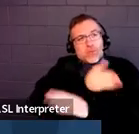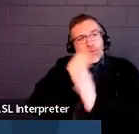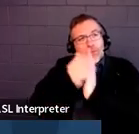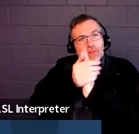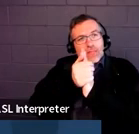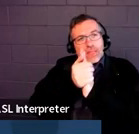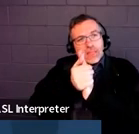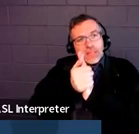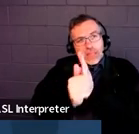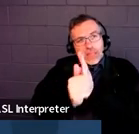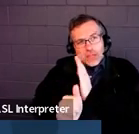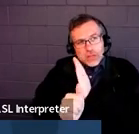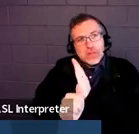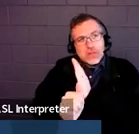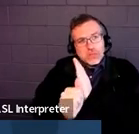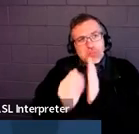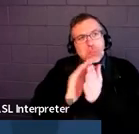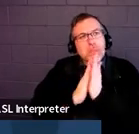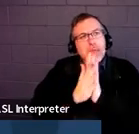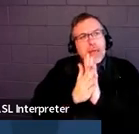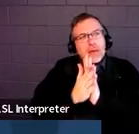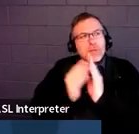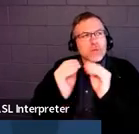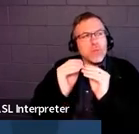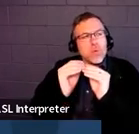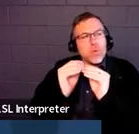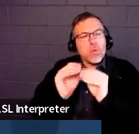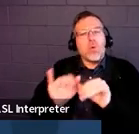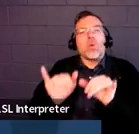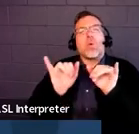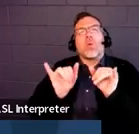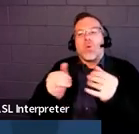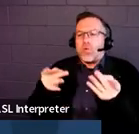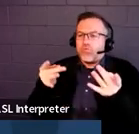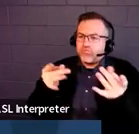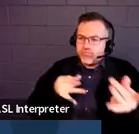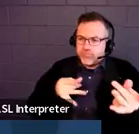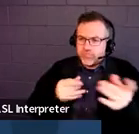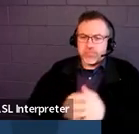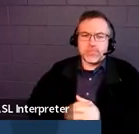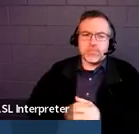it becomes more proficient. So trying to develop